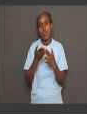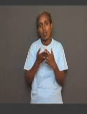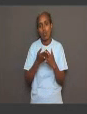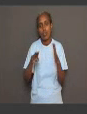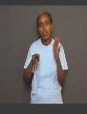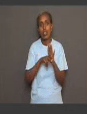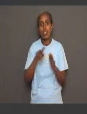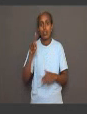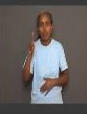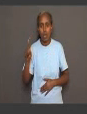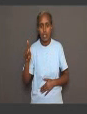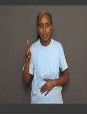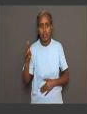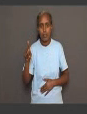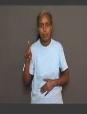negative 1,